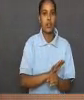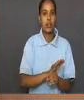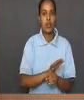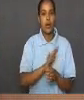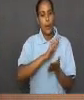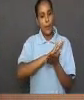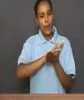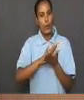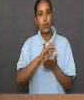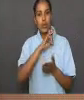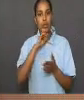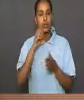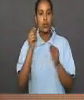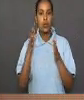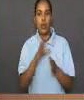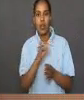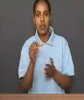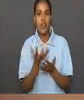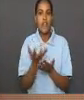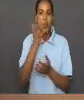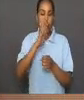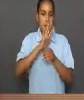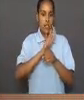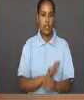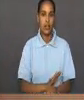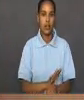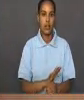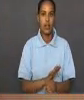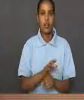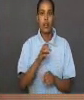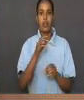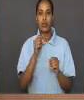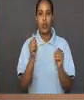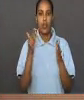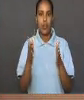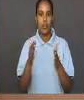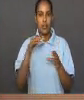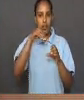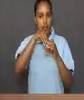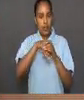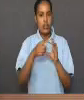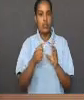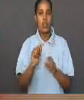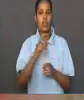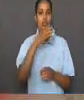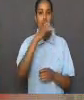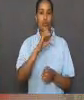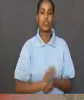the pure solvent and the vapor pressure of a solvent in the solution.